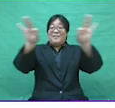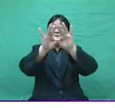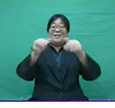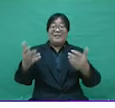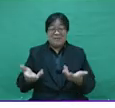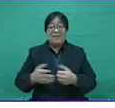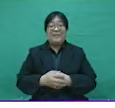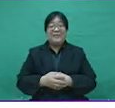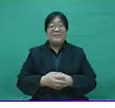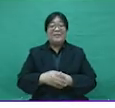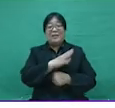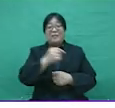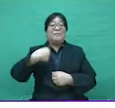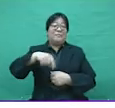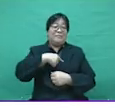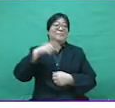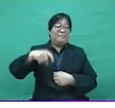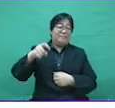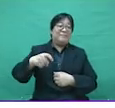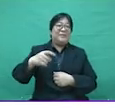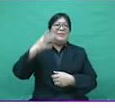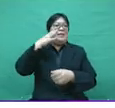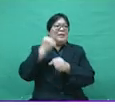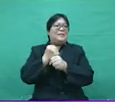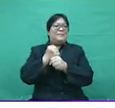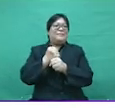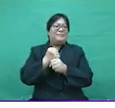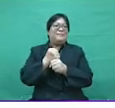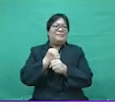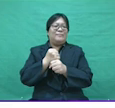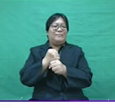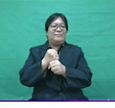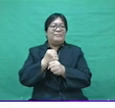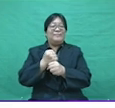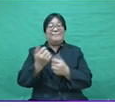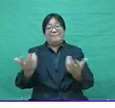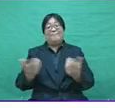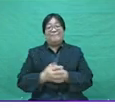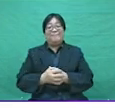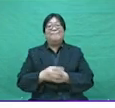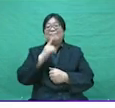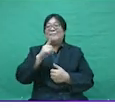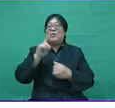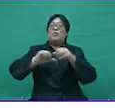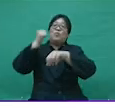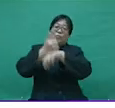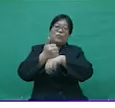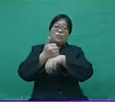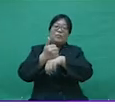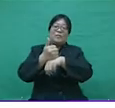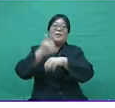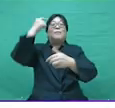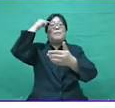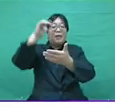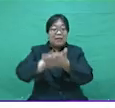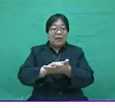priority. And we need to convince and to really build